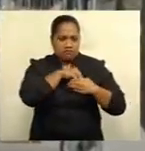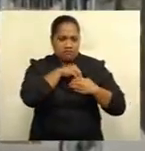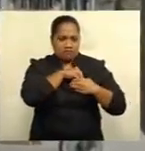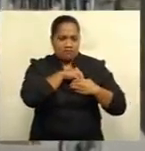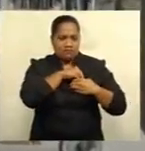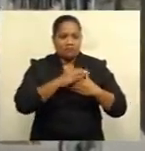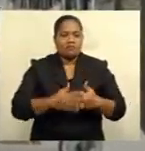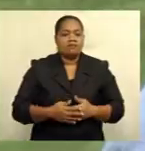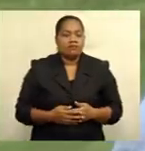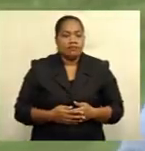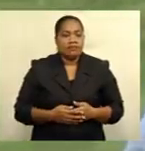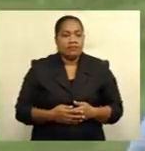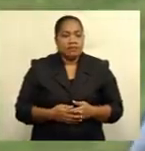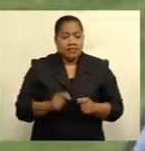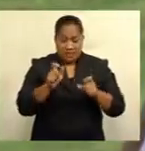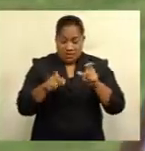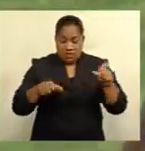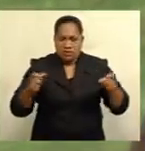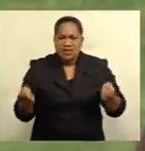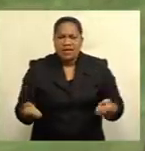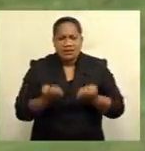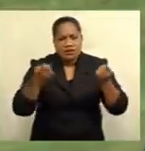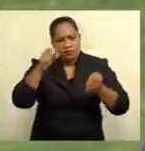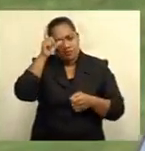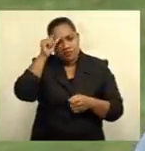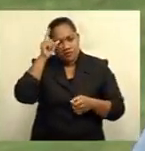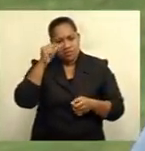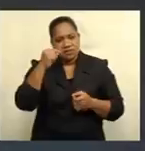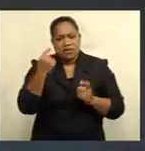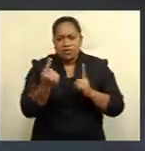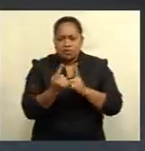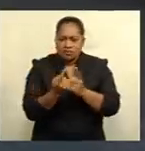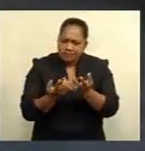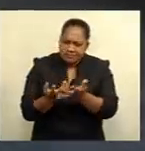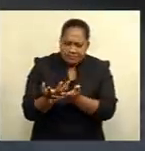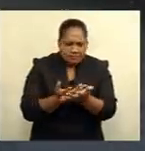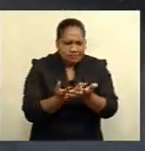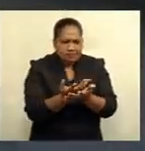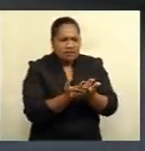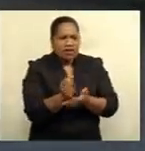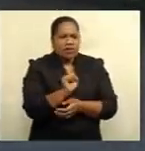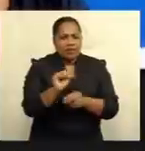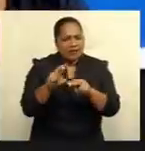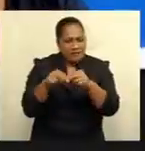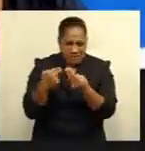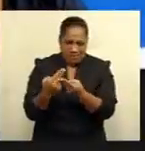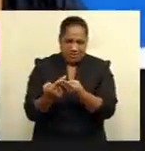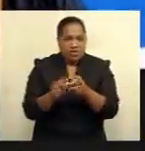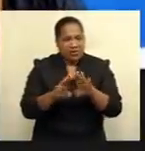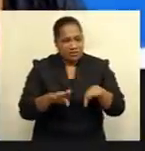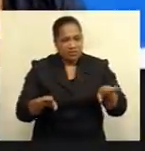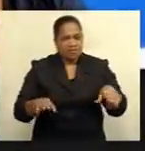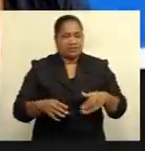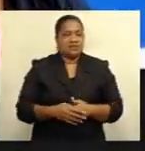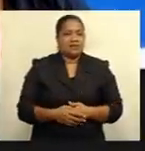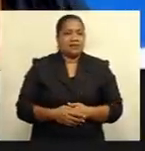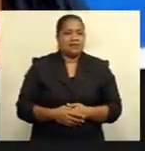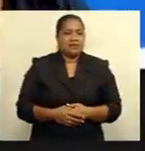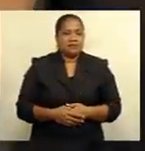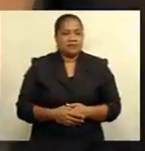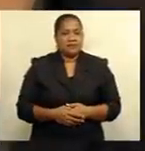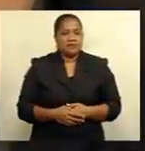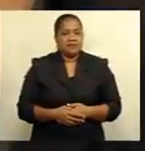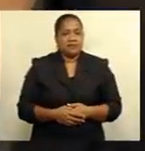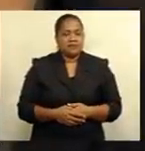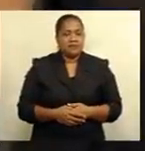are encouraging Fijians to make time for their loved ones before it's too late. We must have hope, and we must